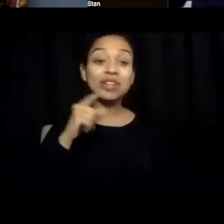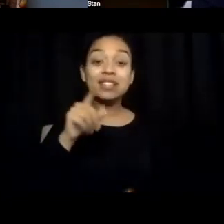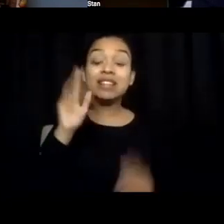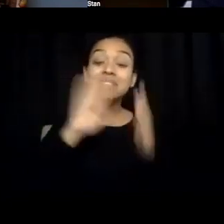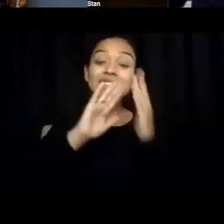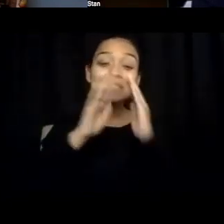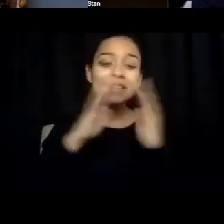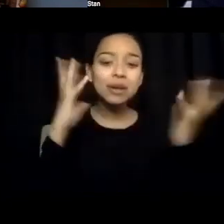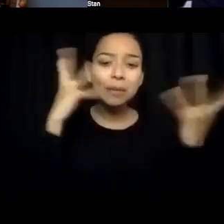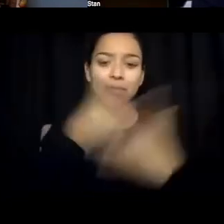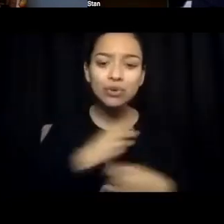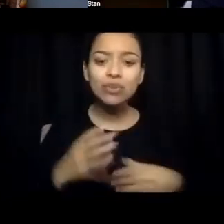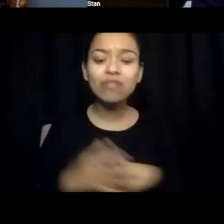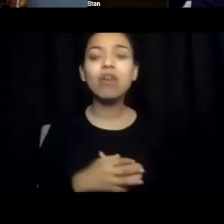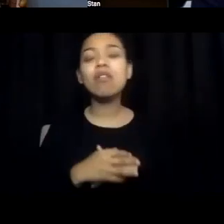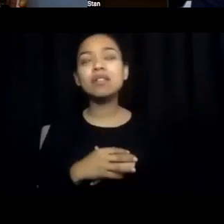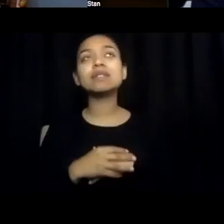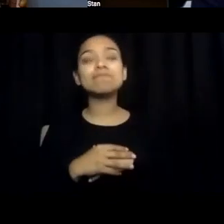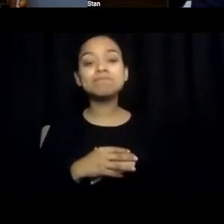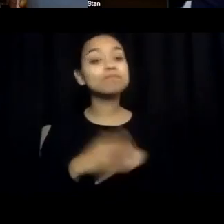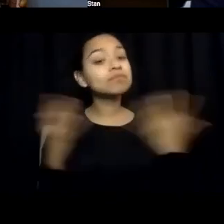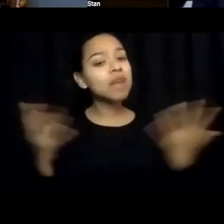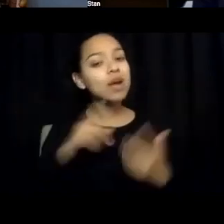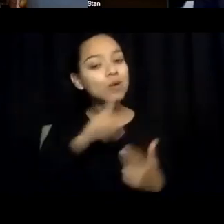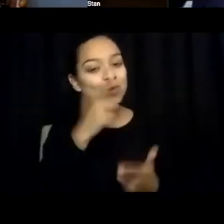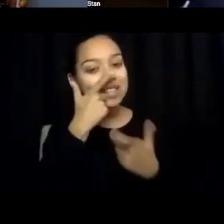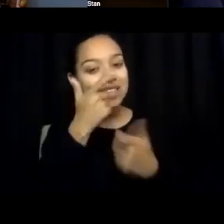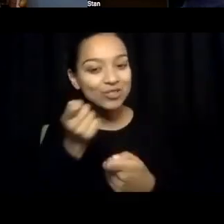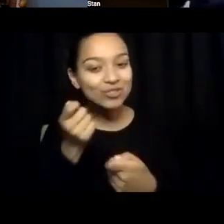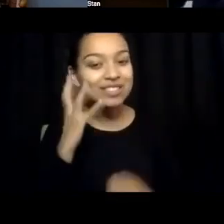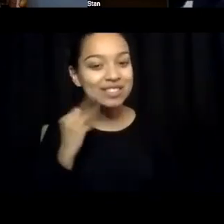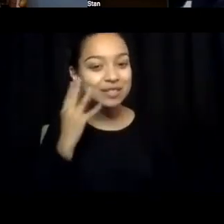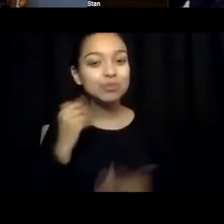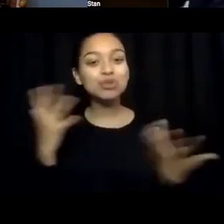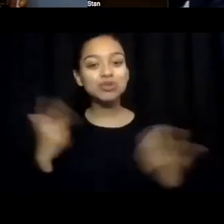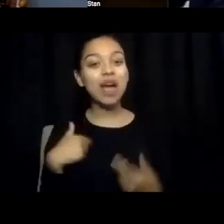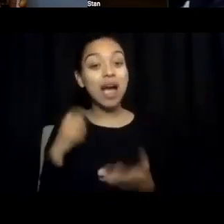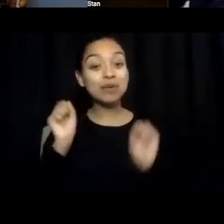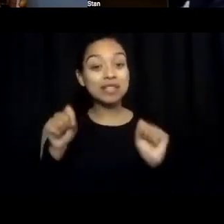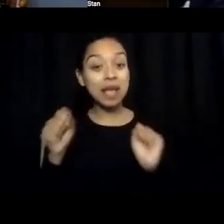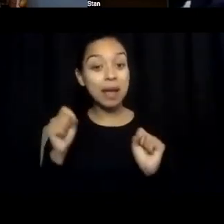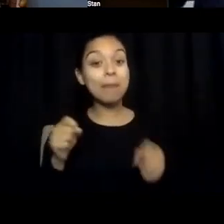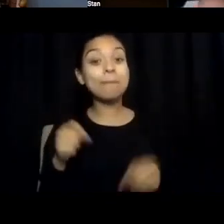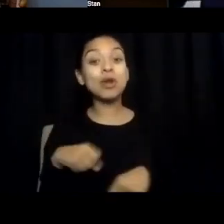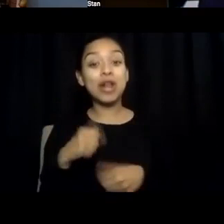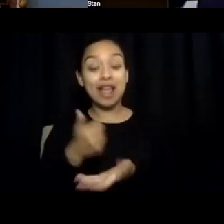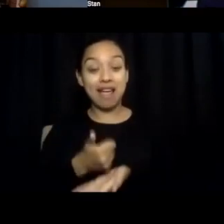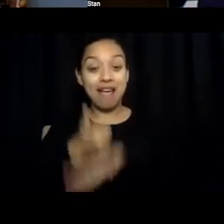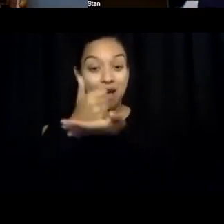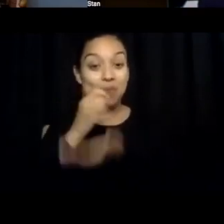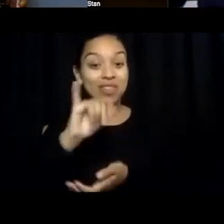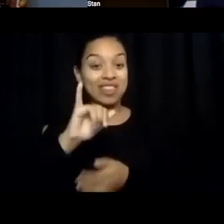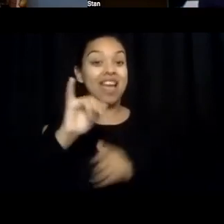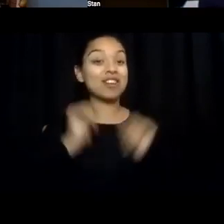Oh. And but it was interesting. So yeah, so I kind of got to help with a Mary Tyler Moore show, but I love that show.